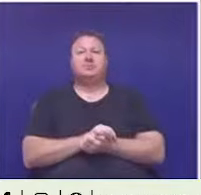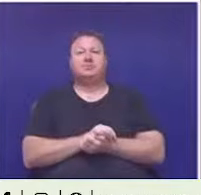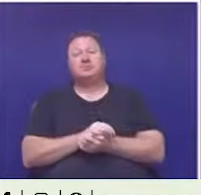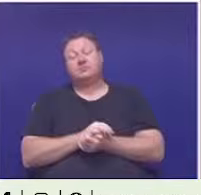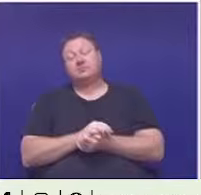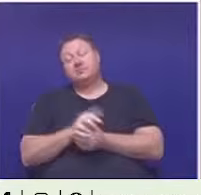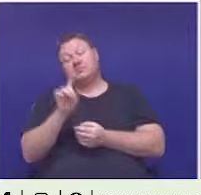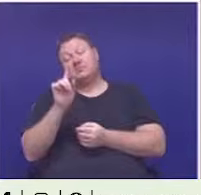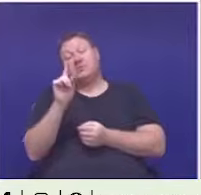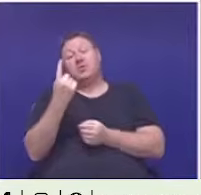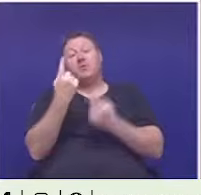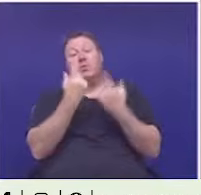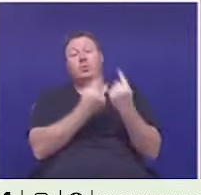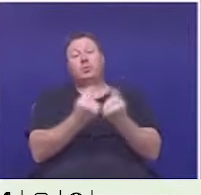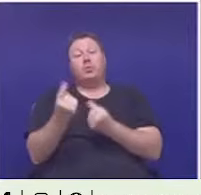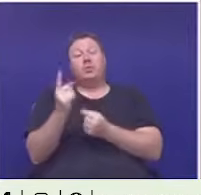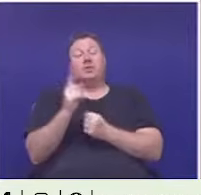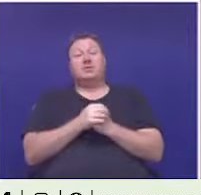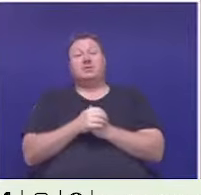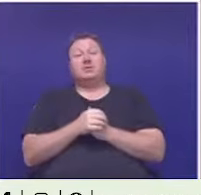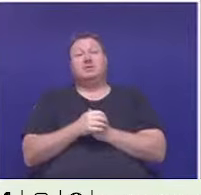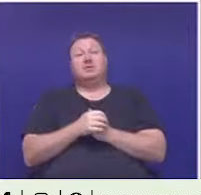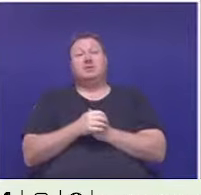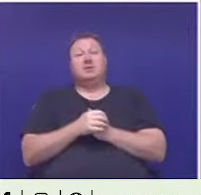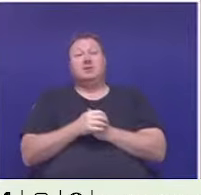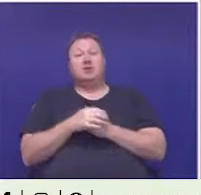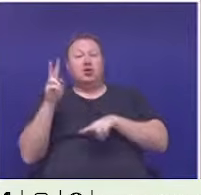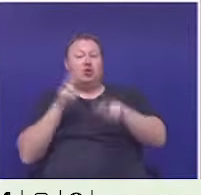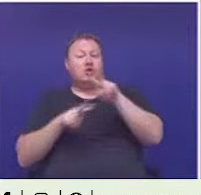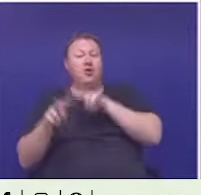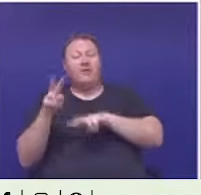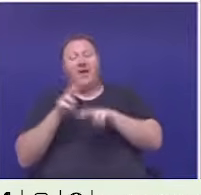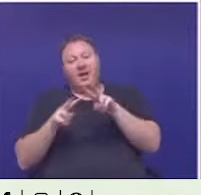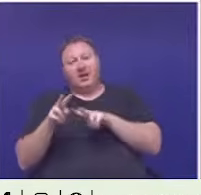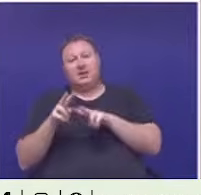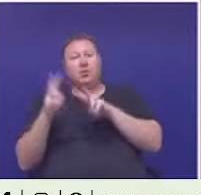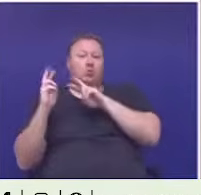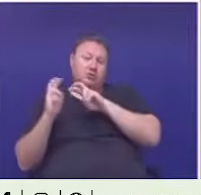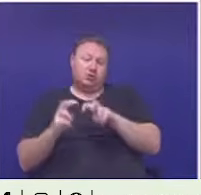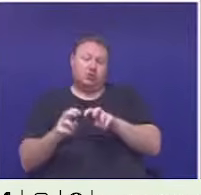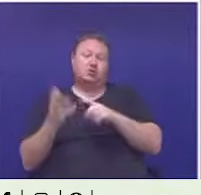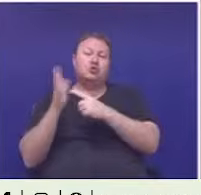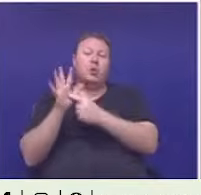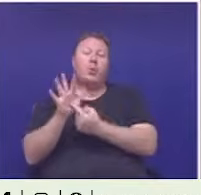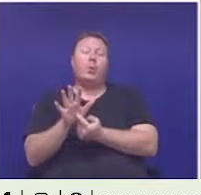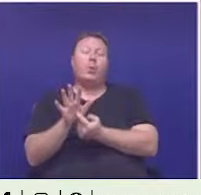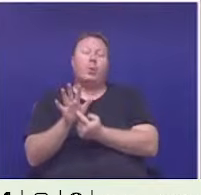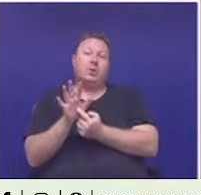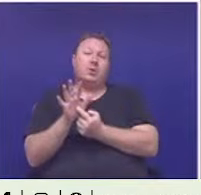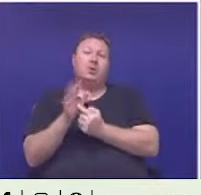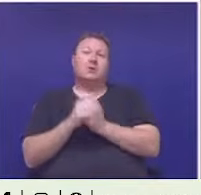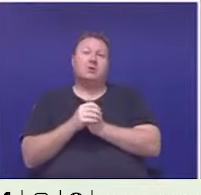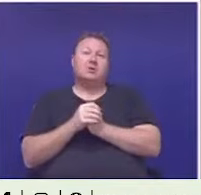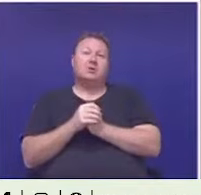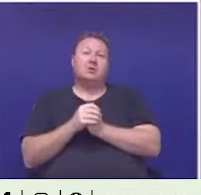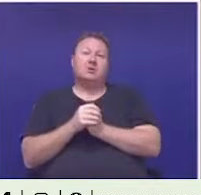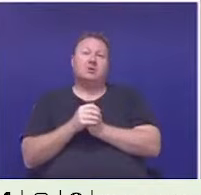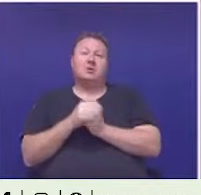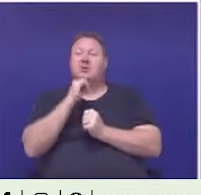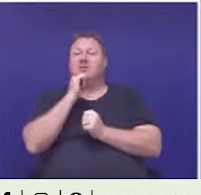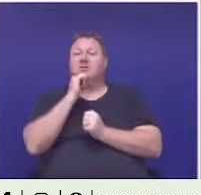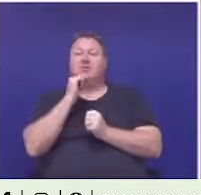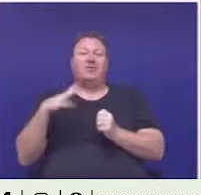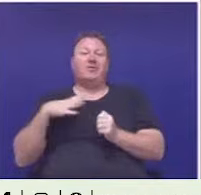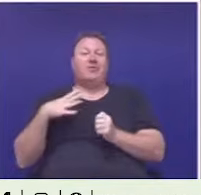we doing about this? So since the release of the survey, the department has focused on ensuring that these findings, these are not just reports